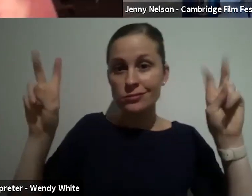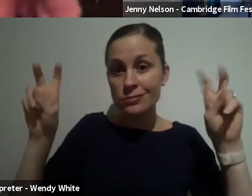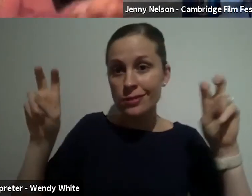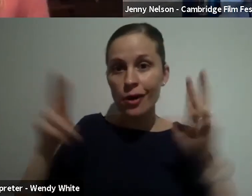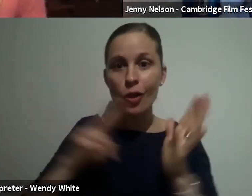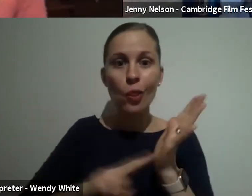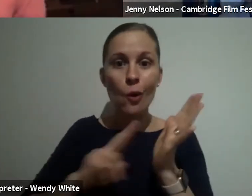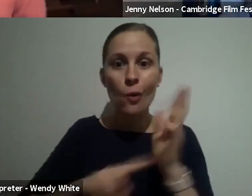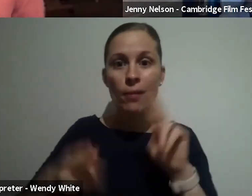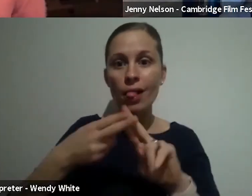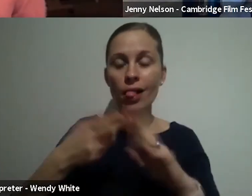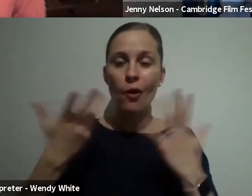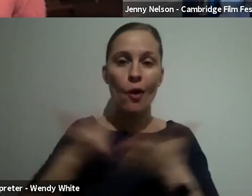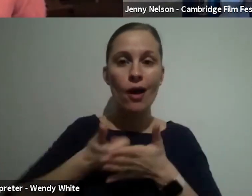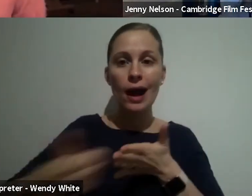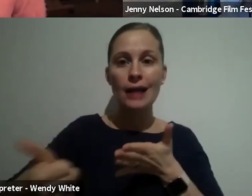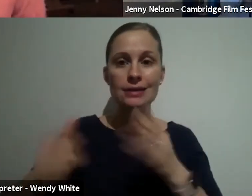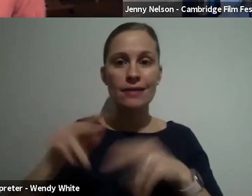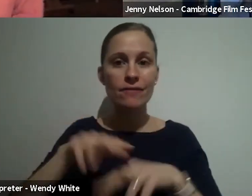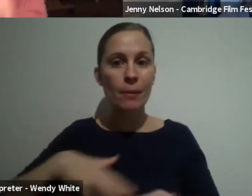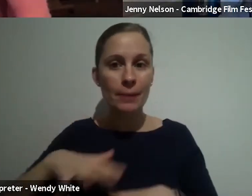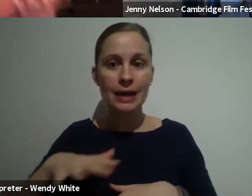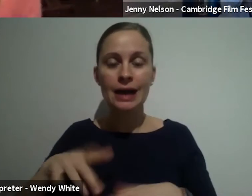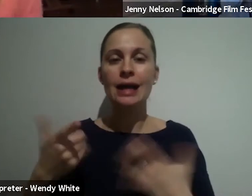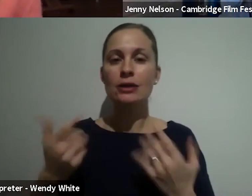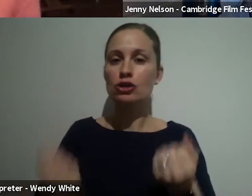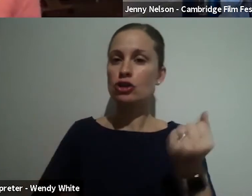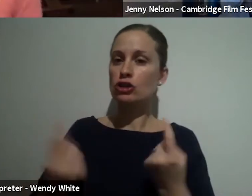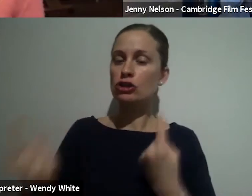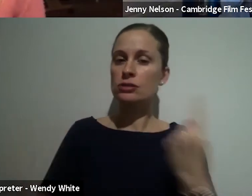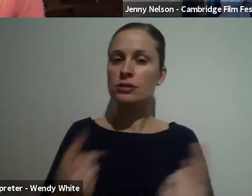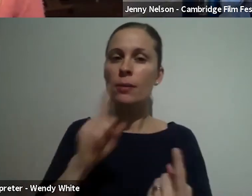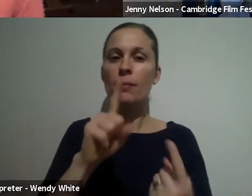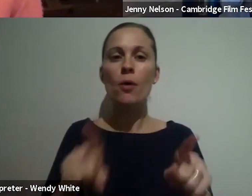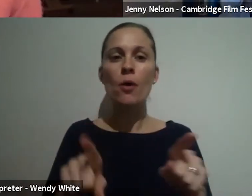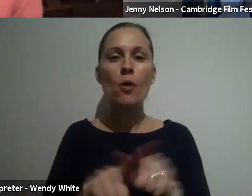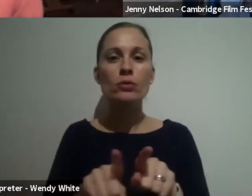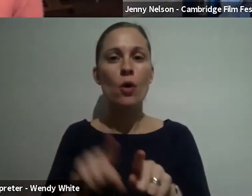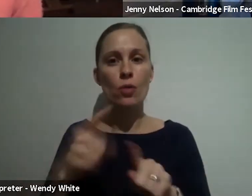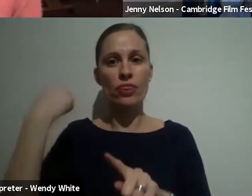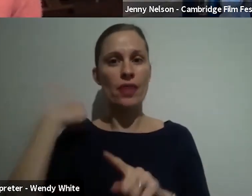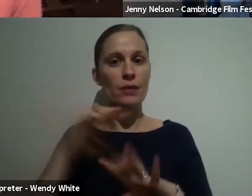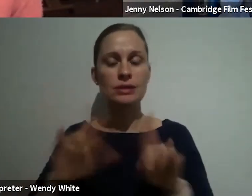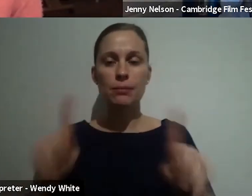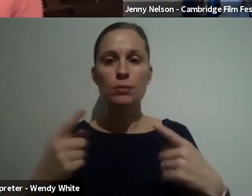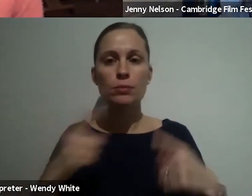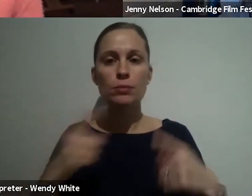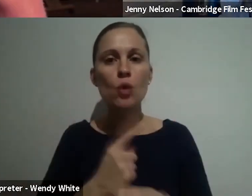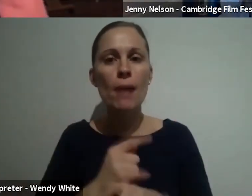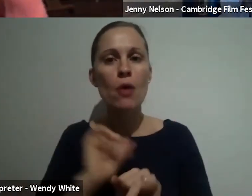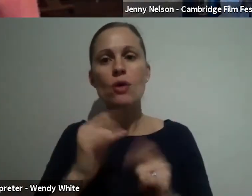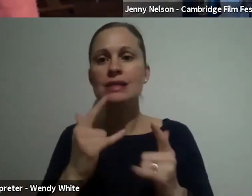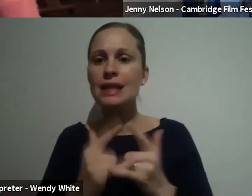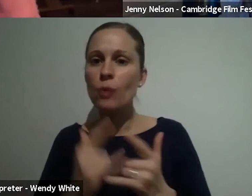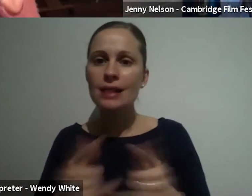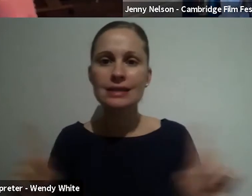a classic family. Also, it was almost impossible to talk about sexuality. And then there